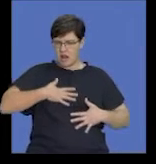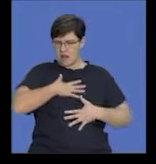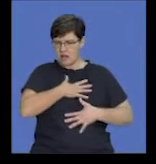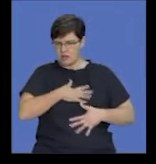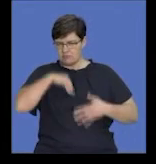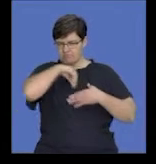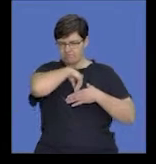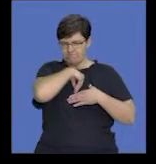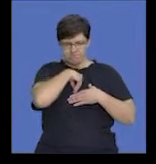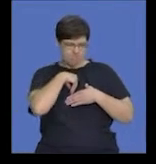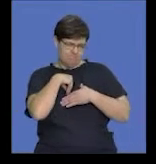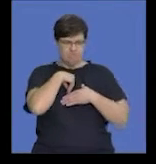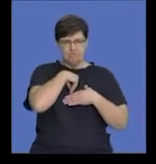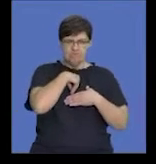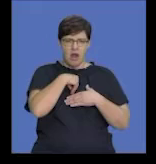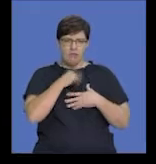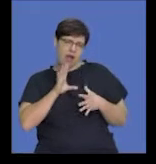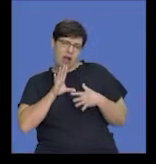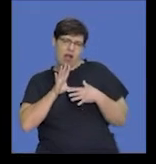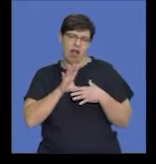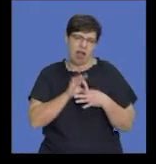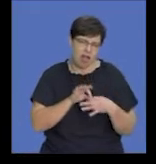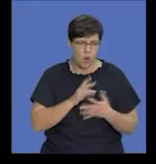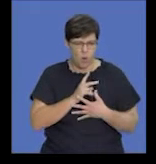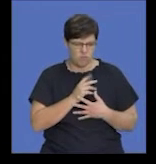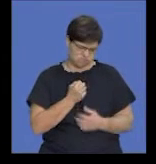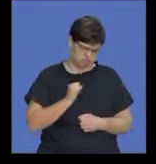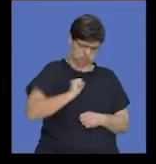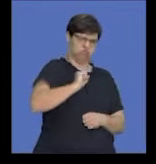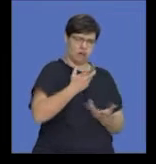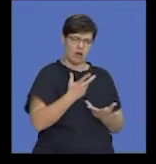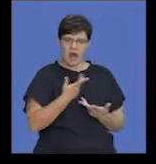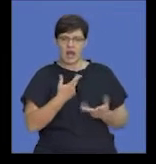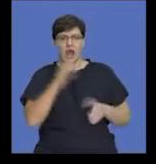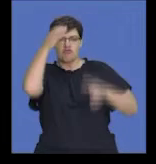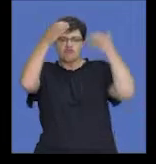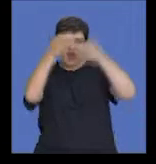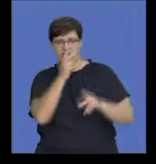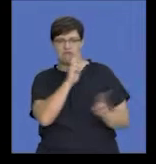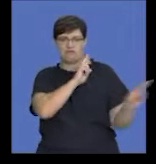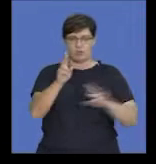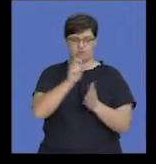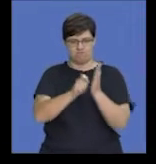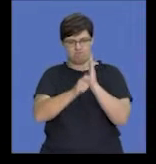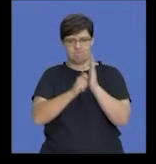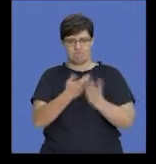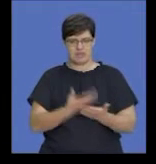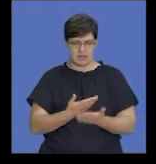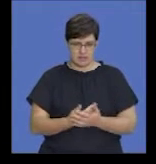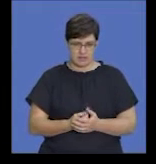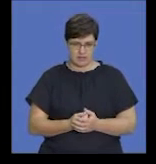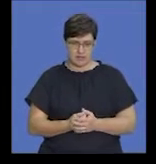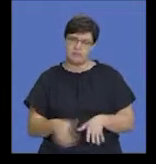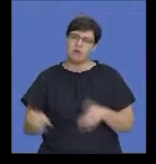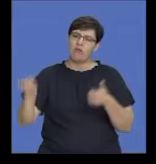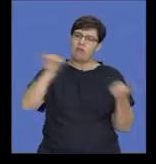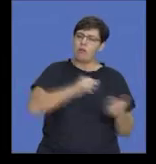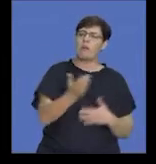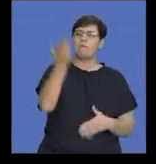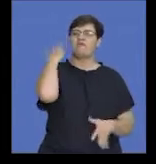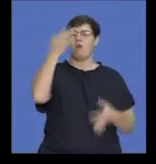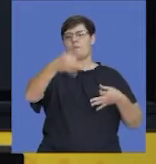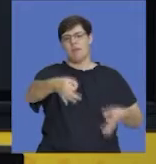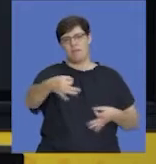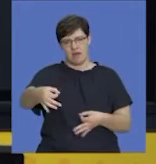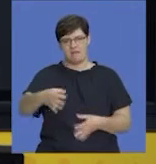an emotion within you that could prompt a creative response. So if you go back and you look at past